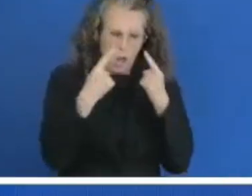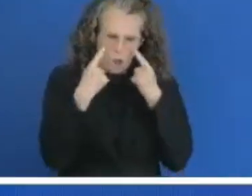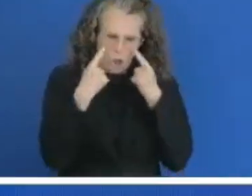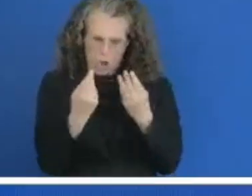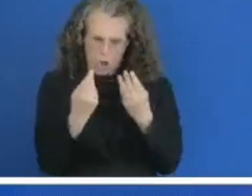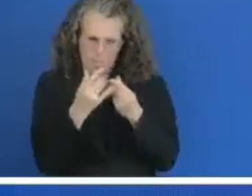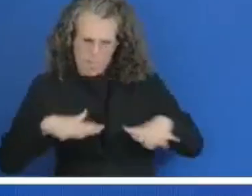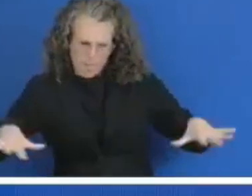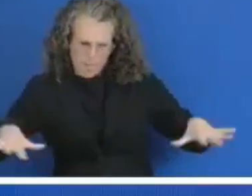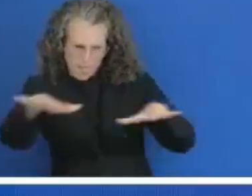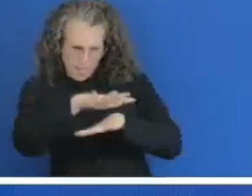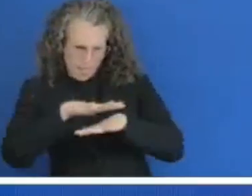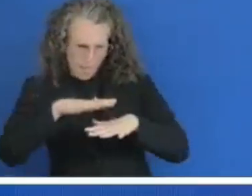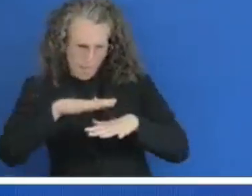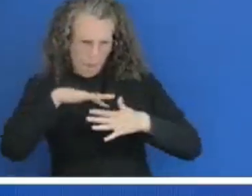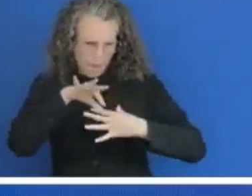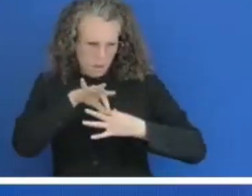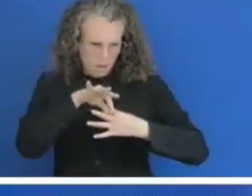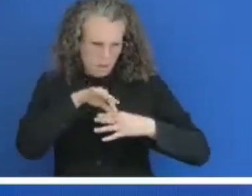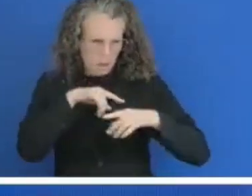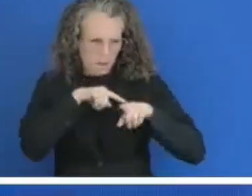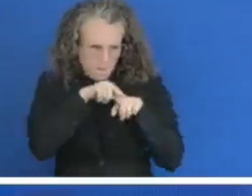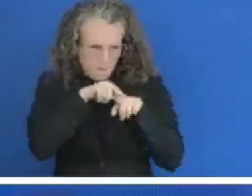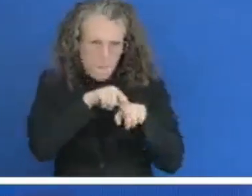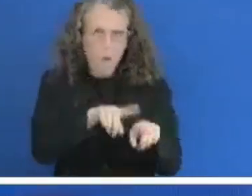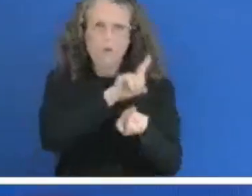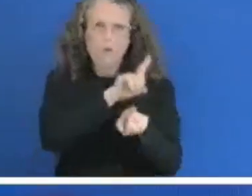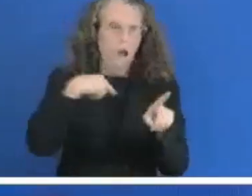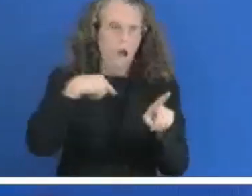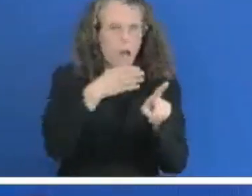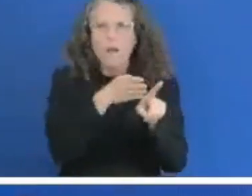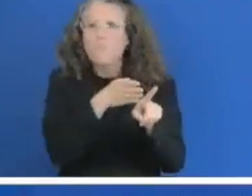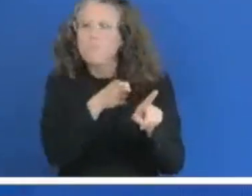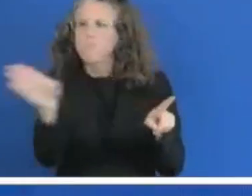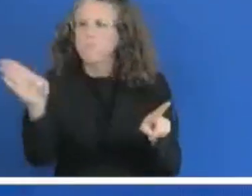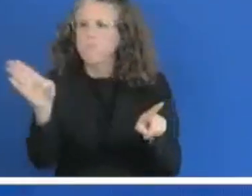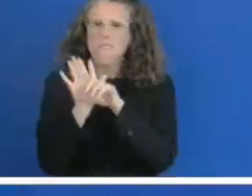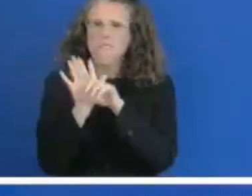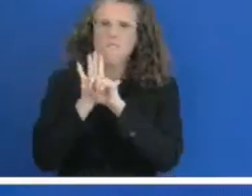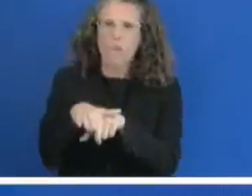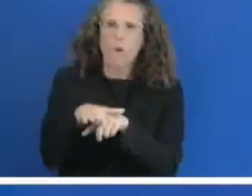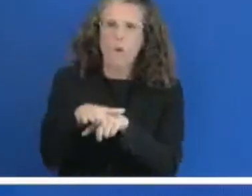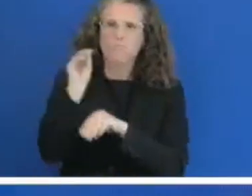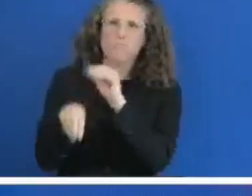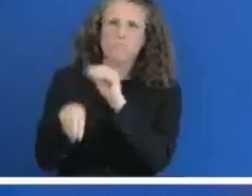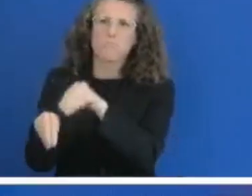of the farmland where people are working, as opposed to erasing the